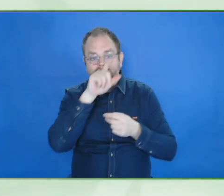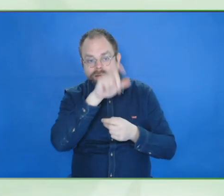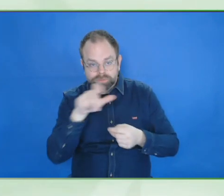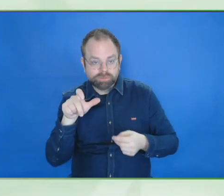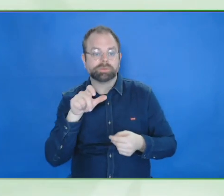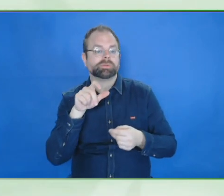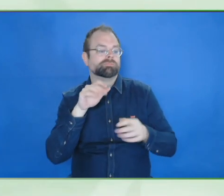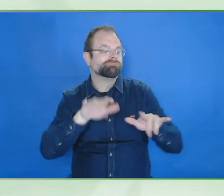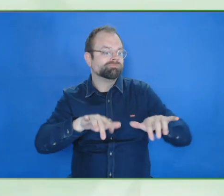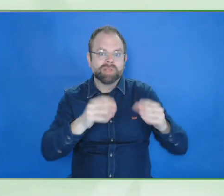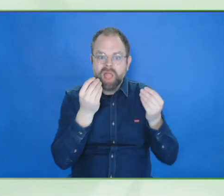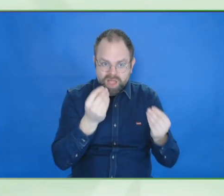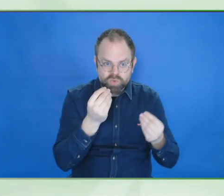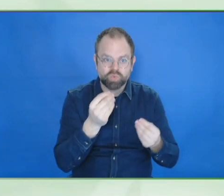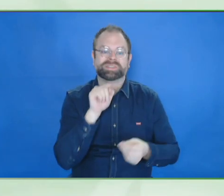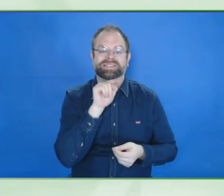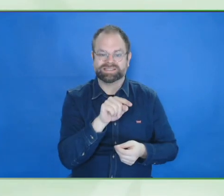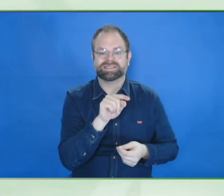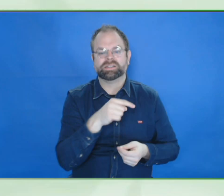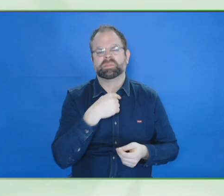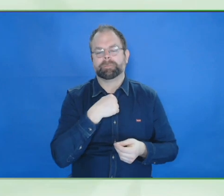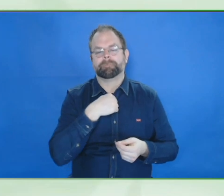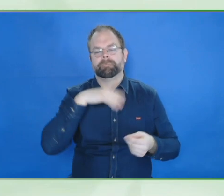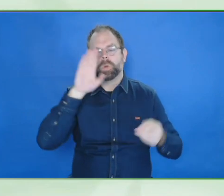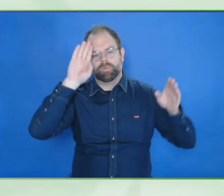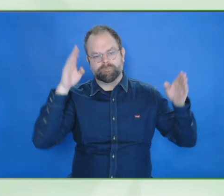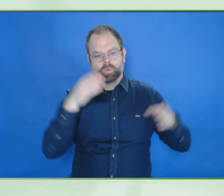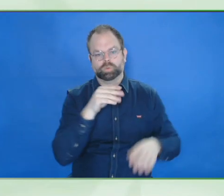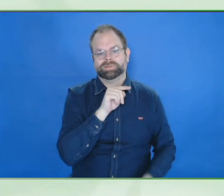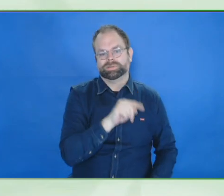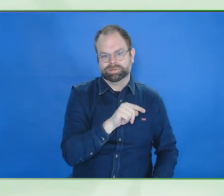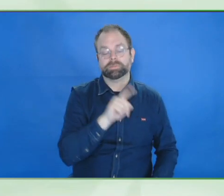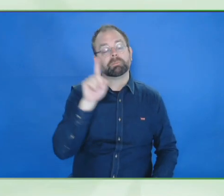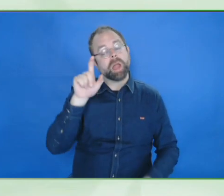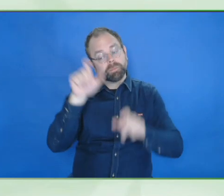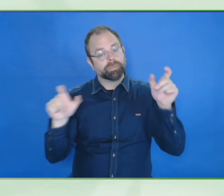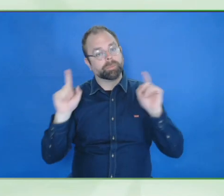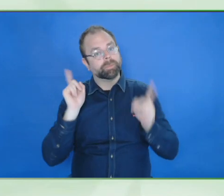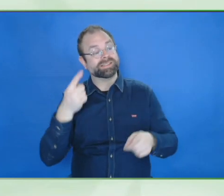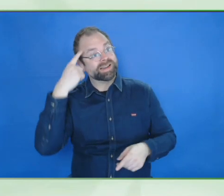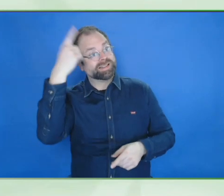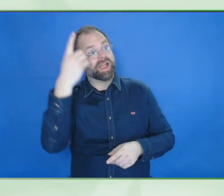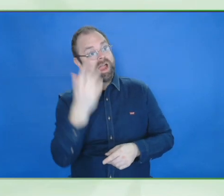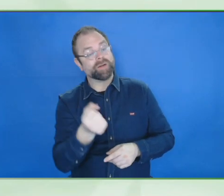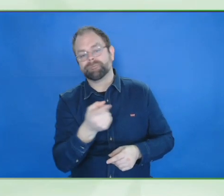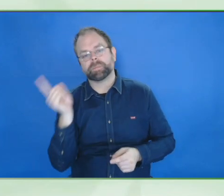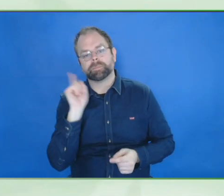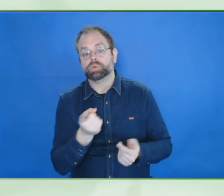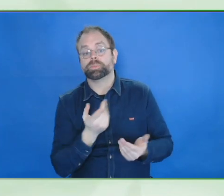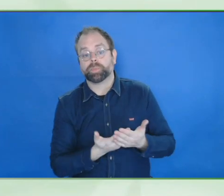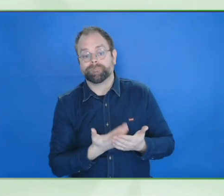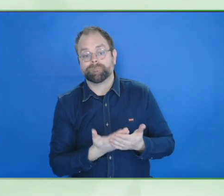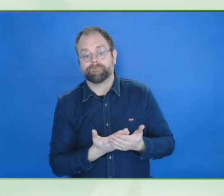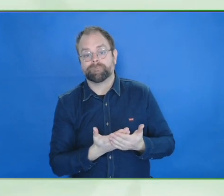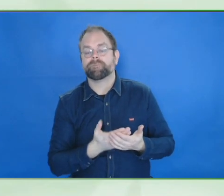people that their product is the best product, and they are able to sell it to them. So you're saying what makes